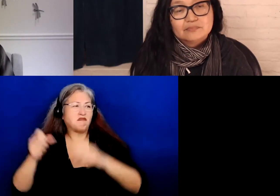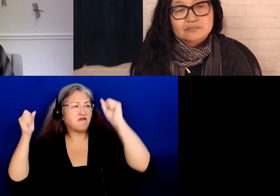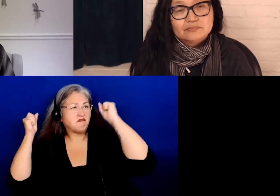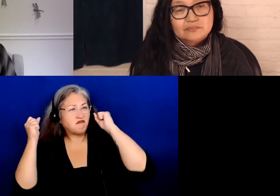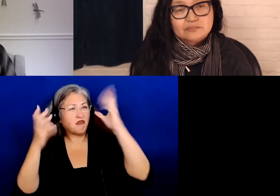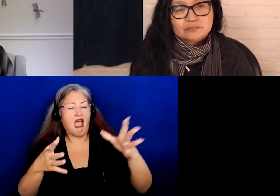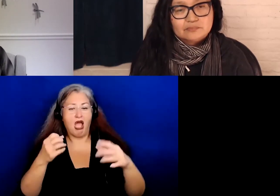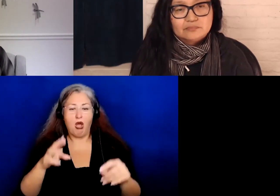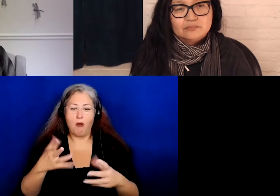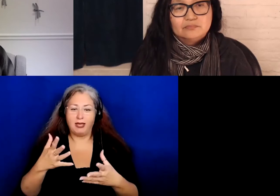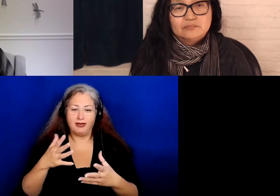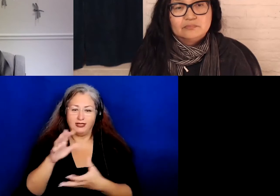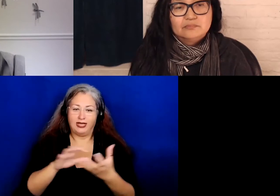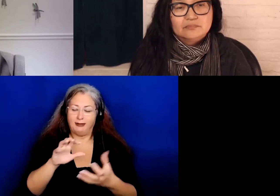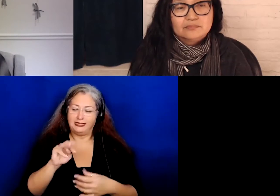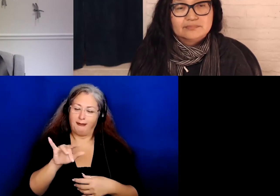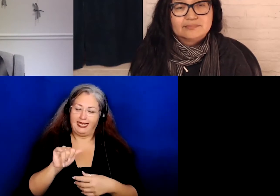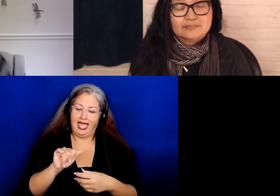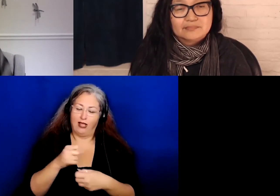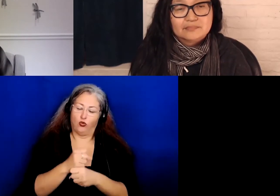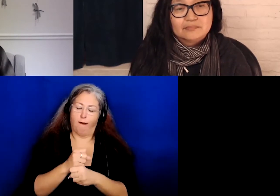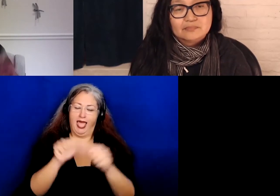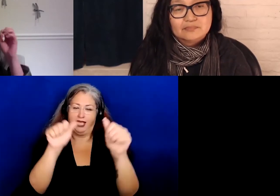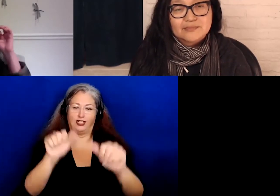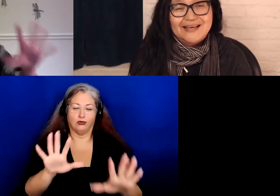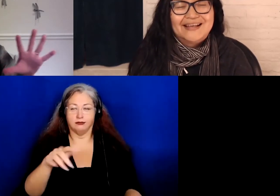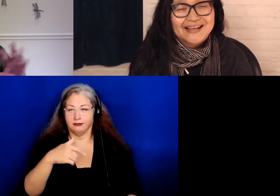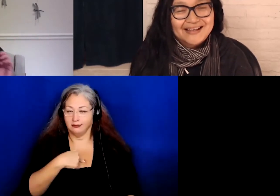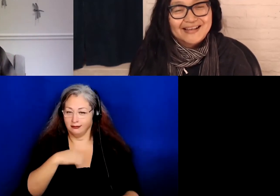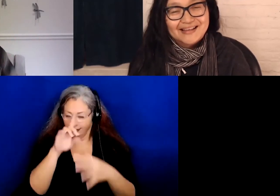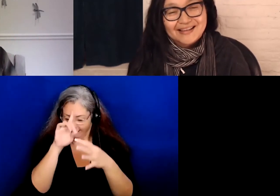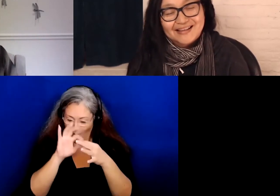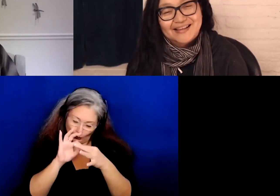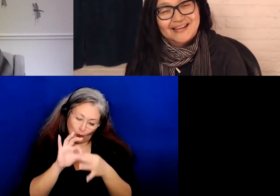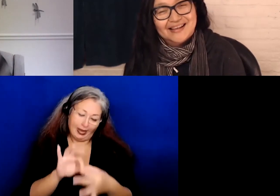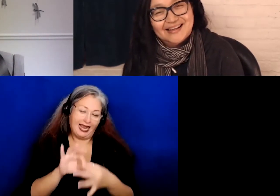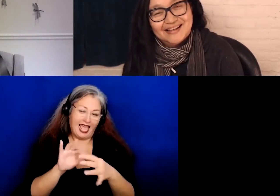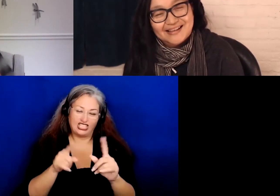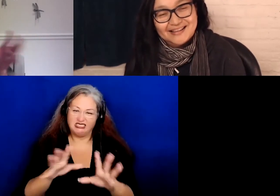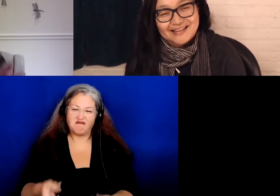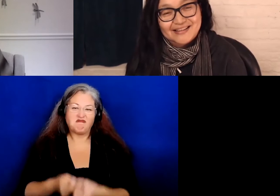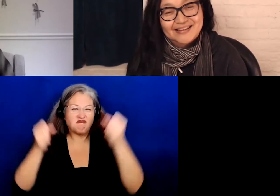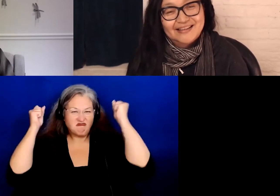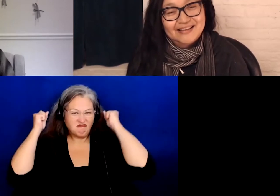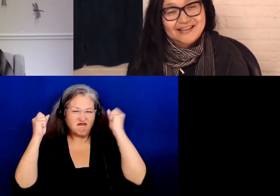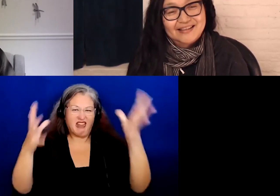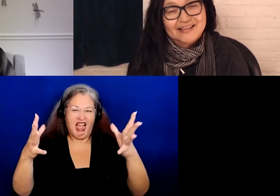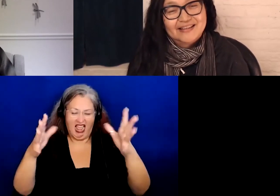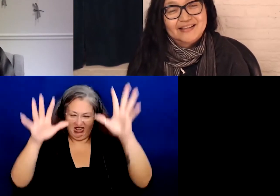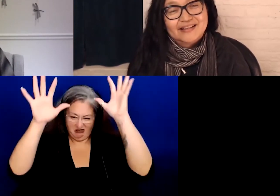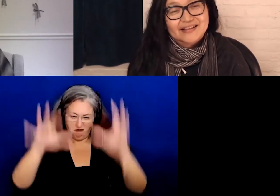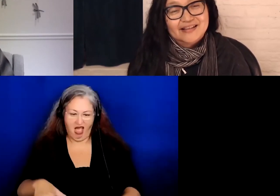into some kind of mixed media installation. So I totally relate to that, just wanting to like toss it against the wall and like having it land where it